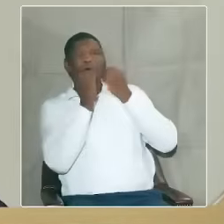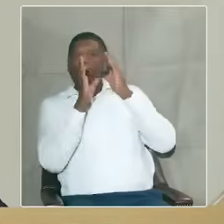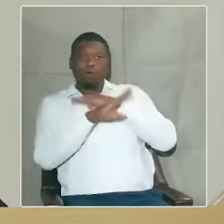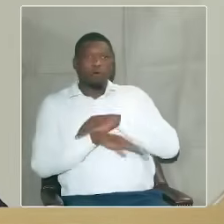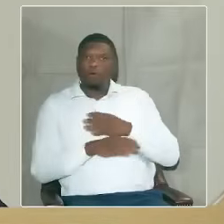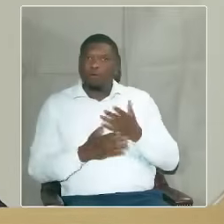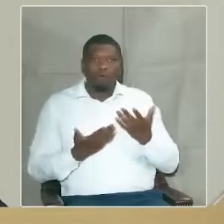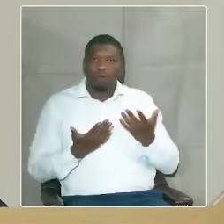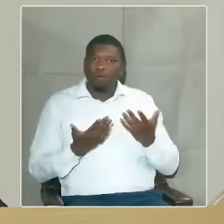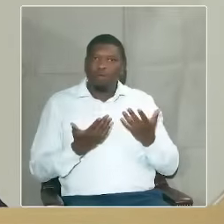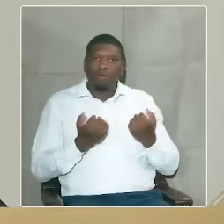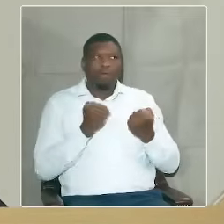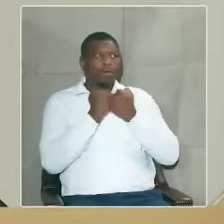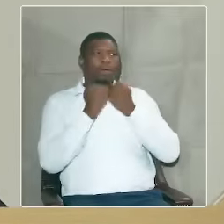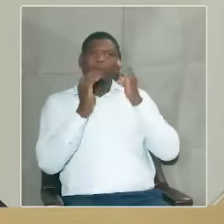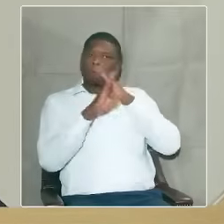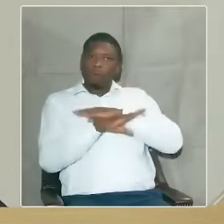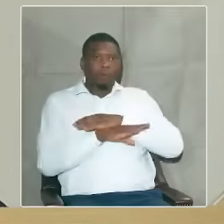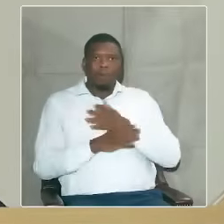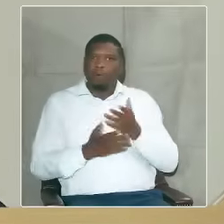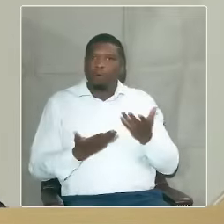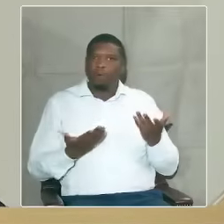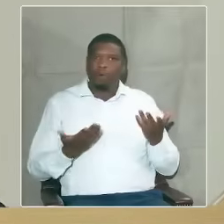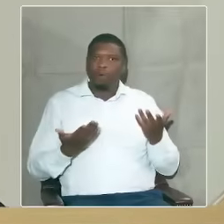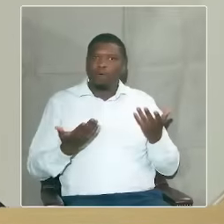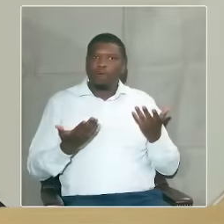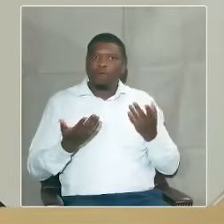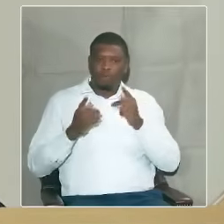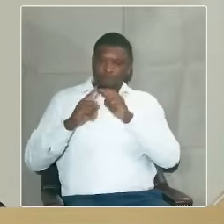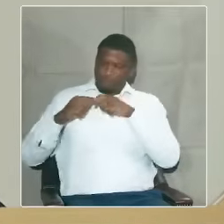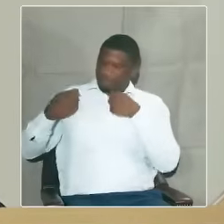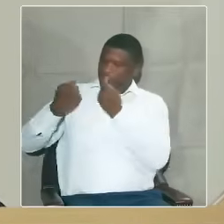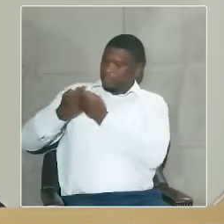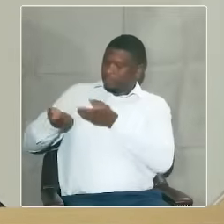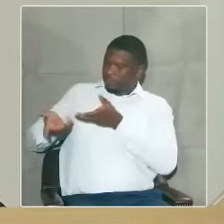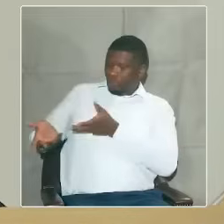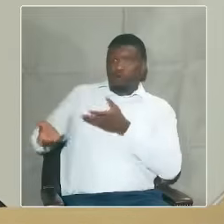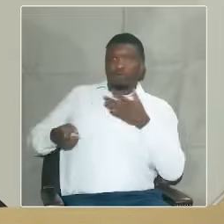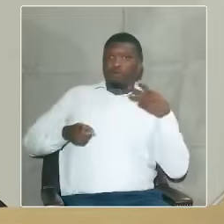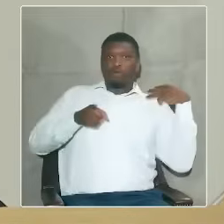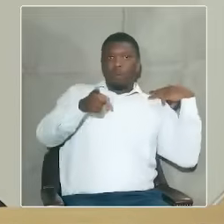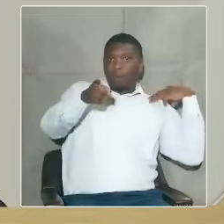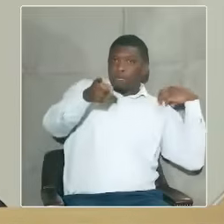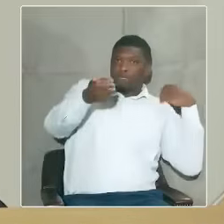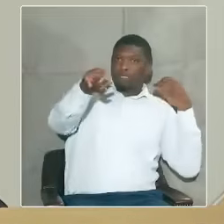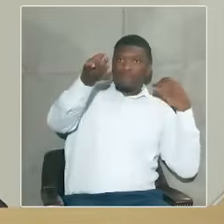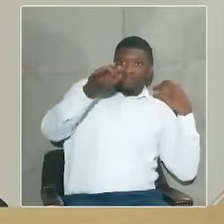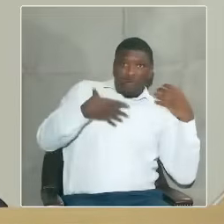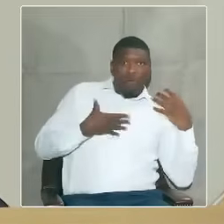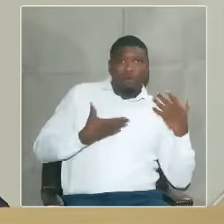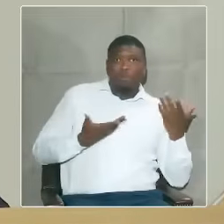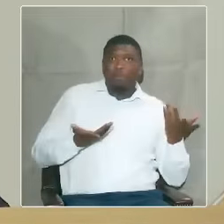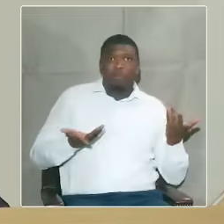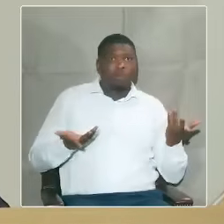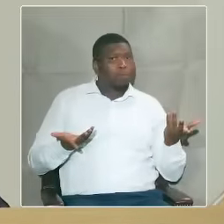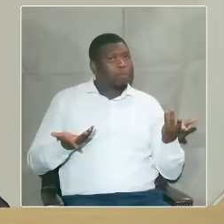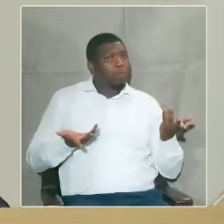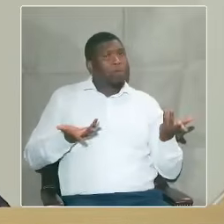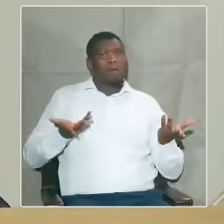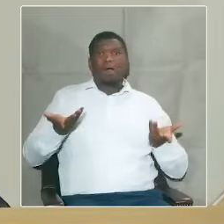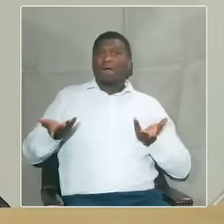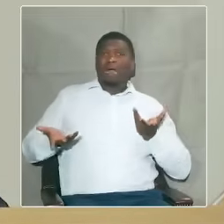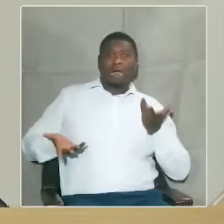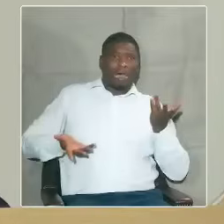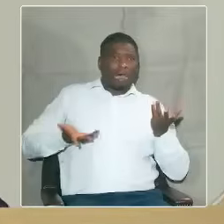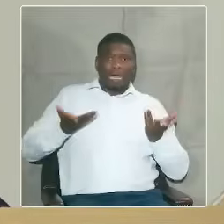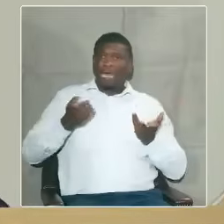to. I've got this team, I've got this minister, and